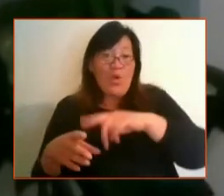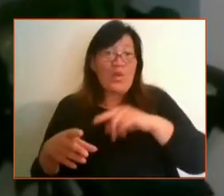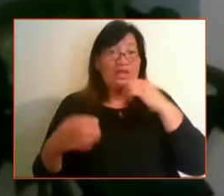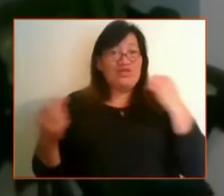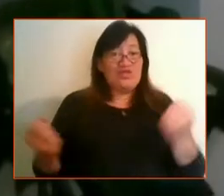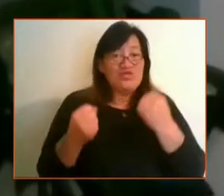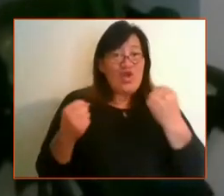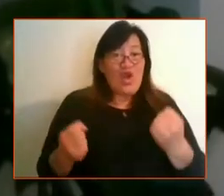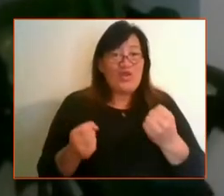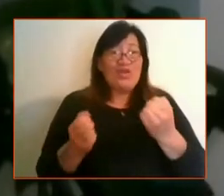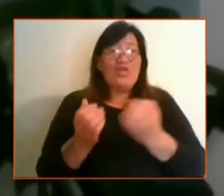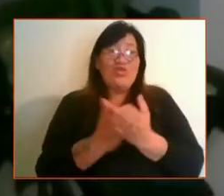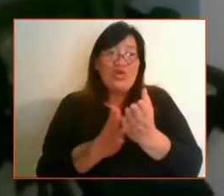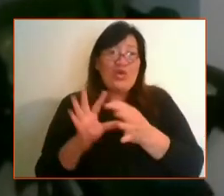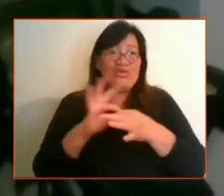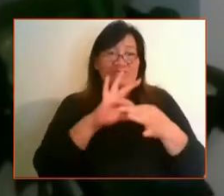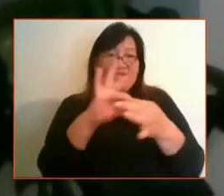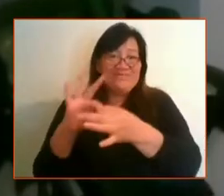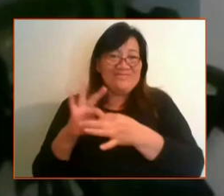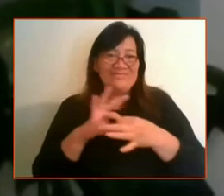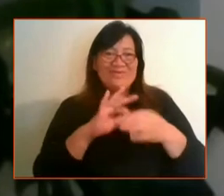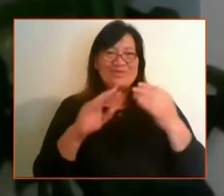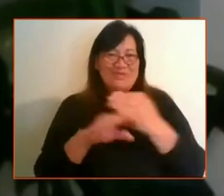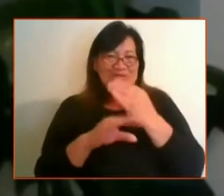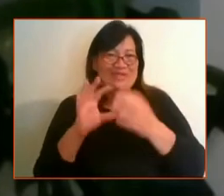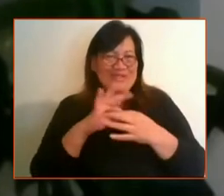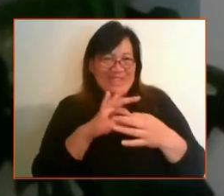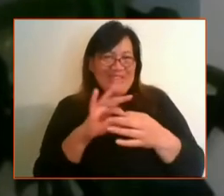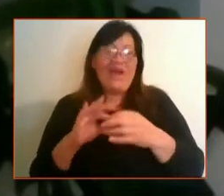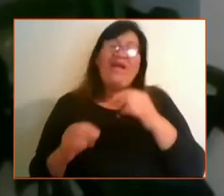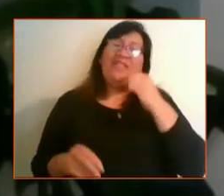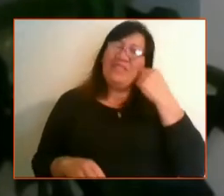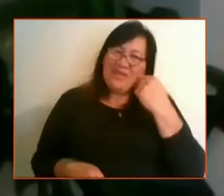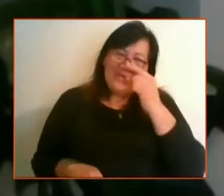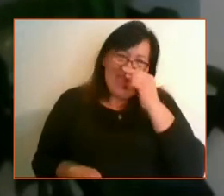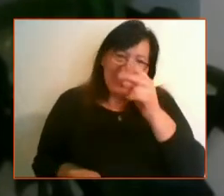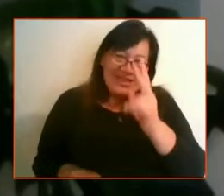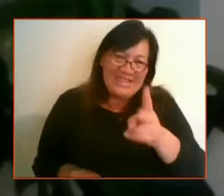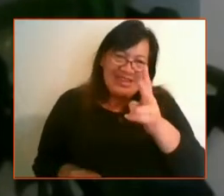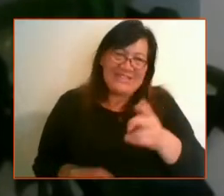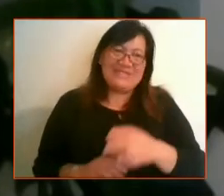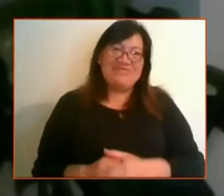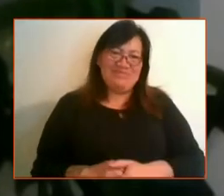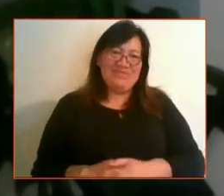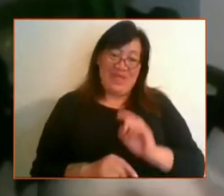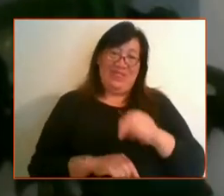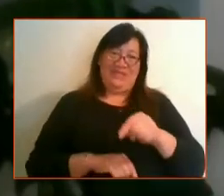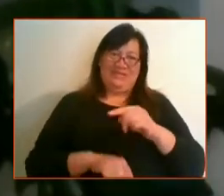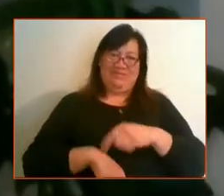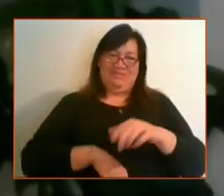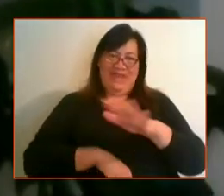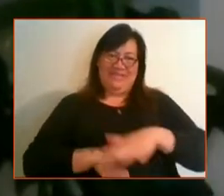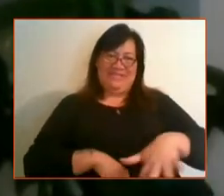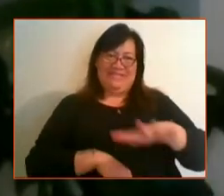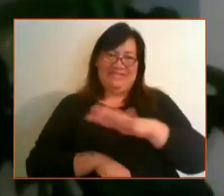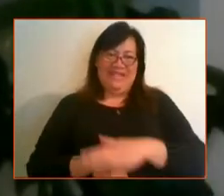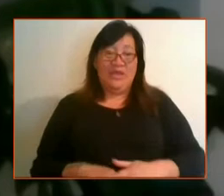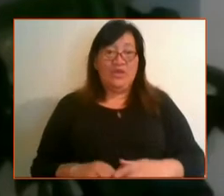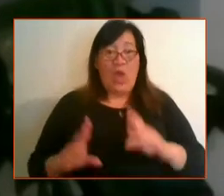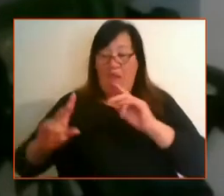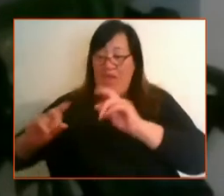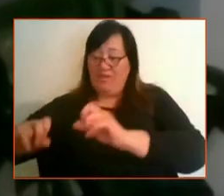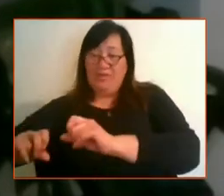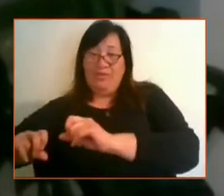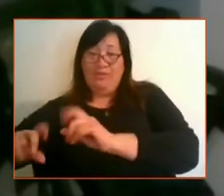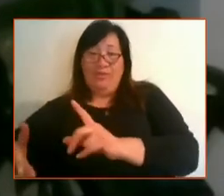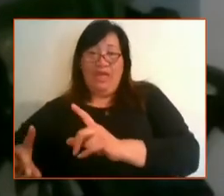a collective. And I think that there's a real opportunity to do the same in this space. And I've kind of just flicked on to what's been